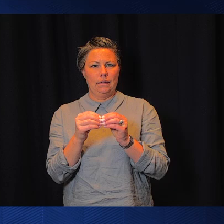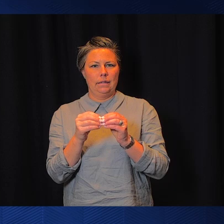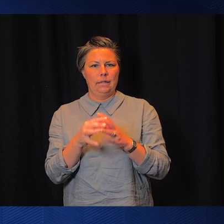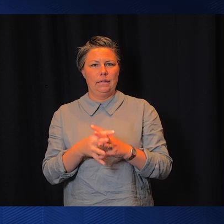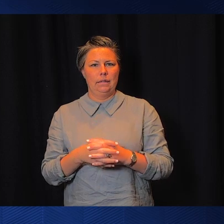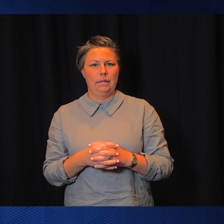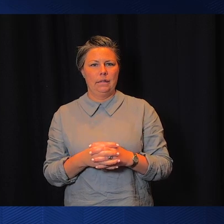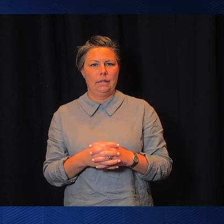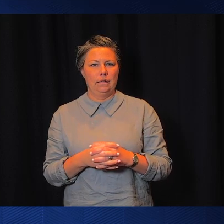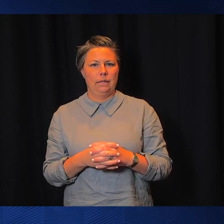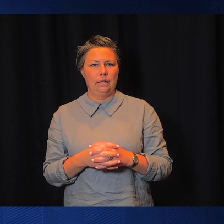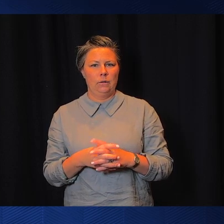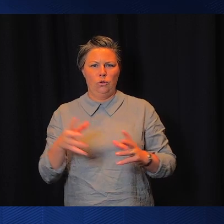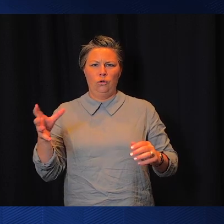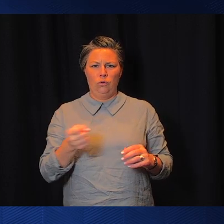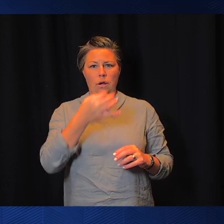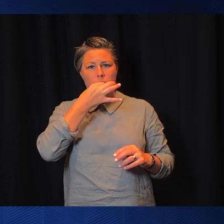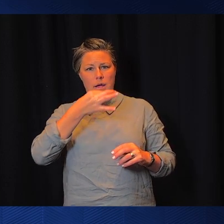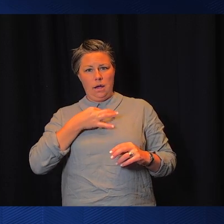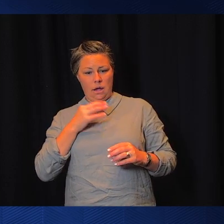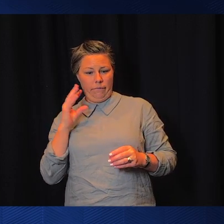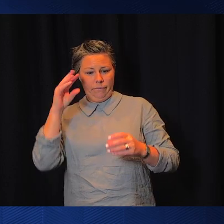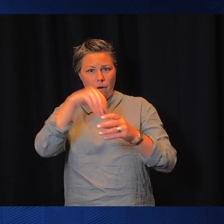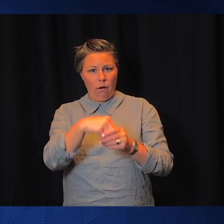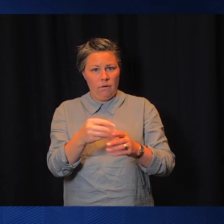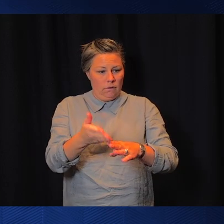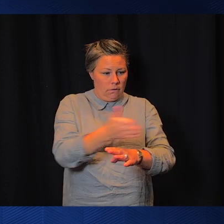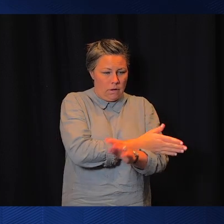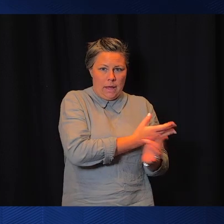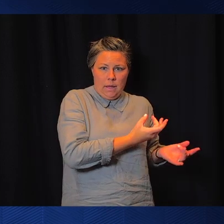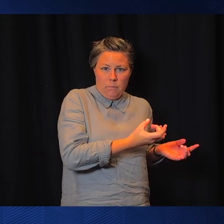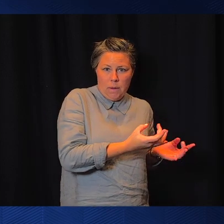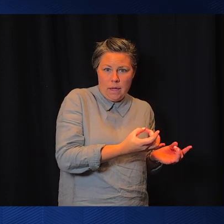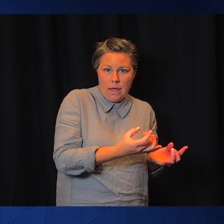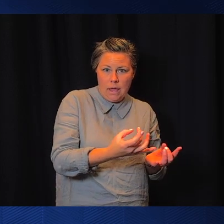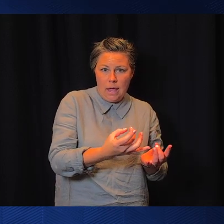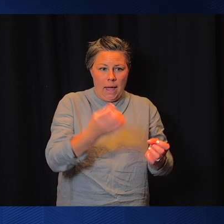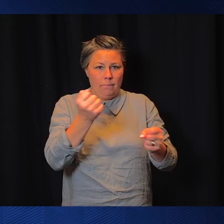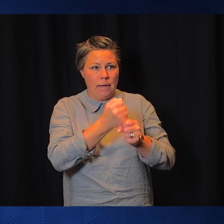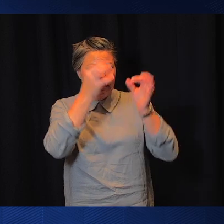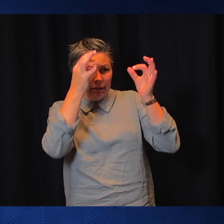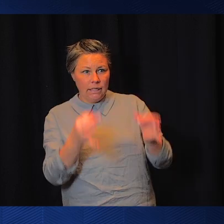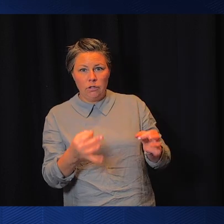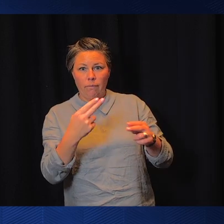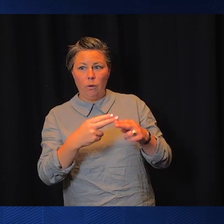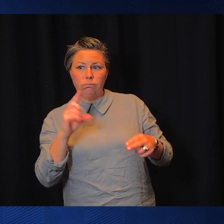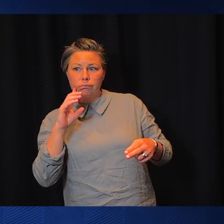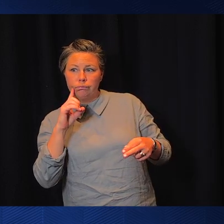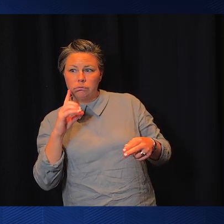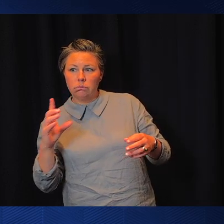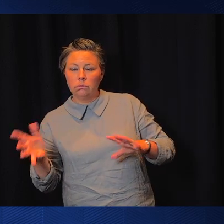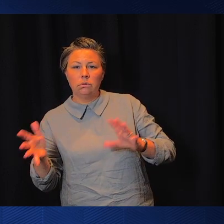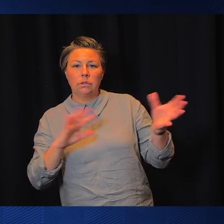in disaster planning, decision-making processes. We